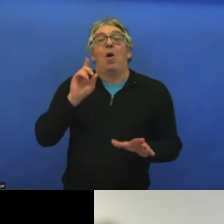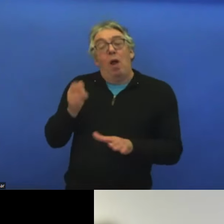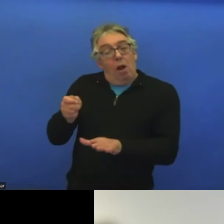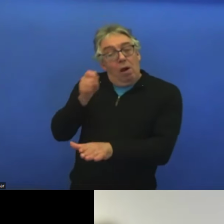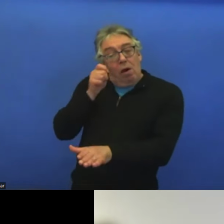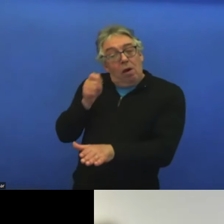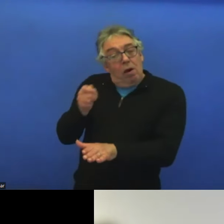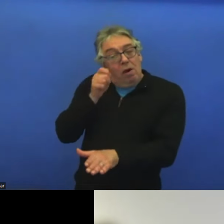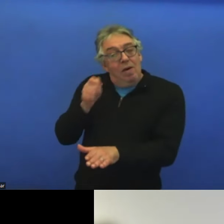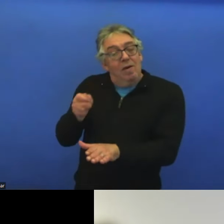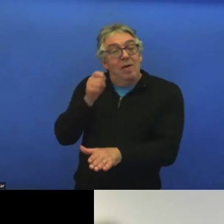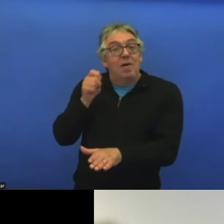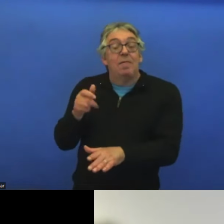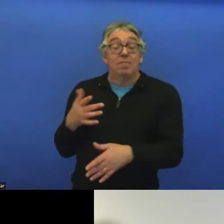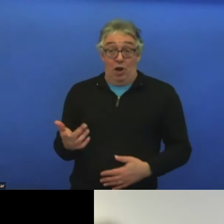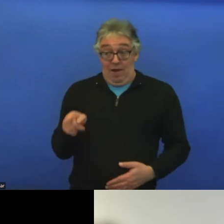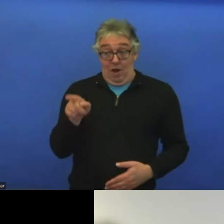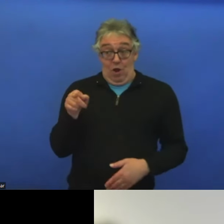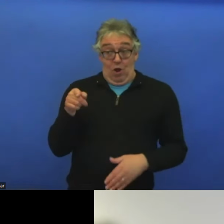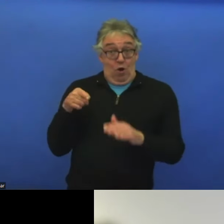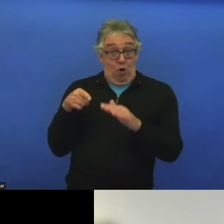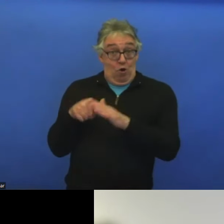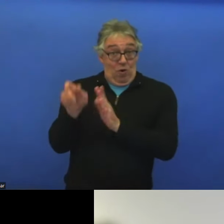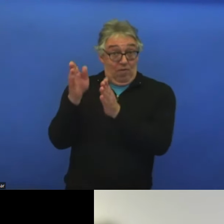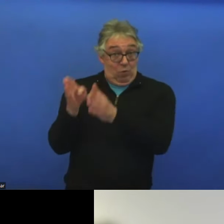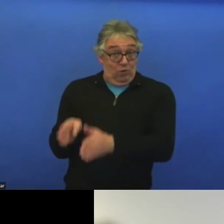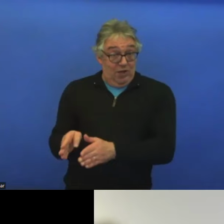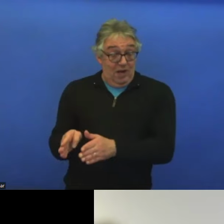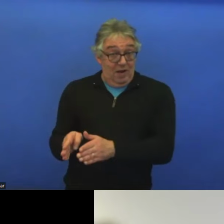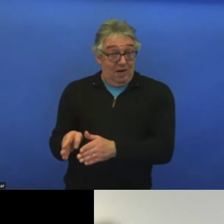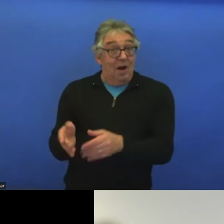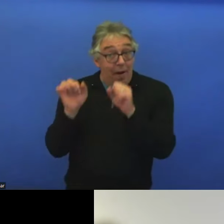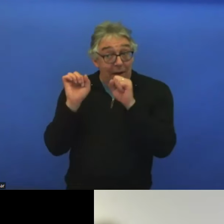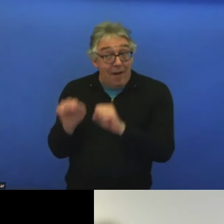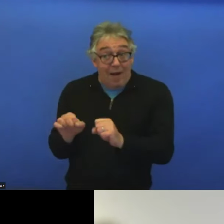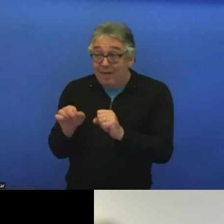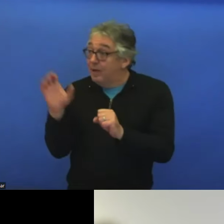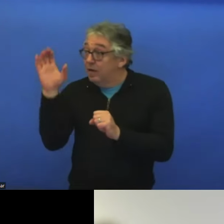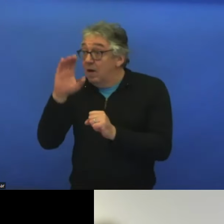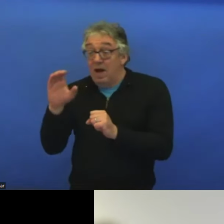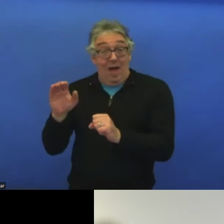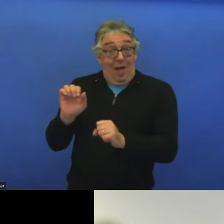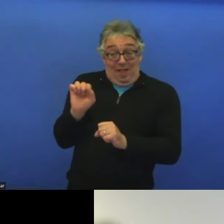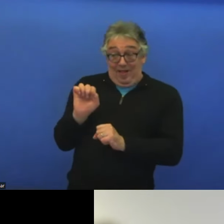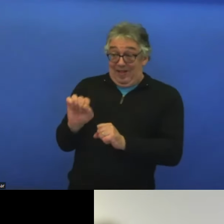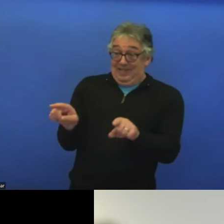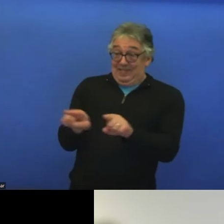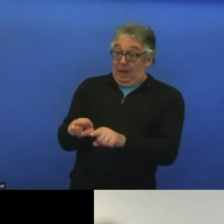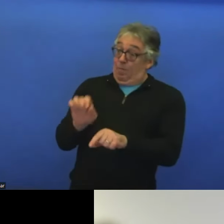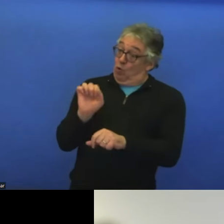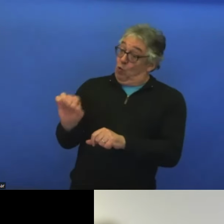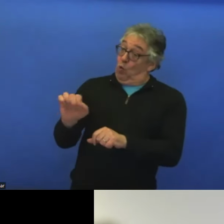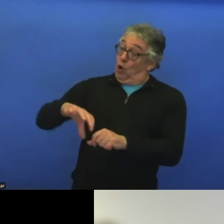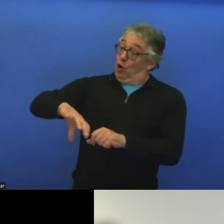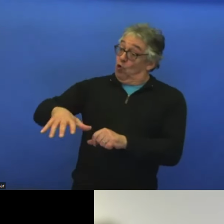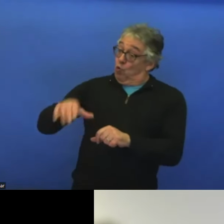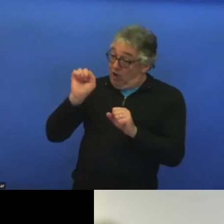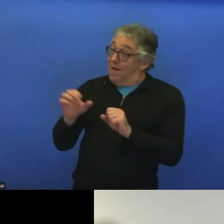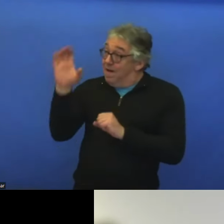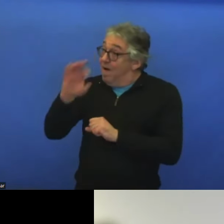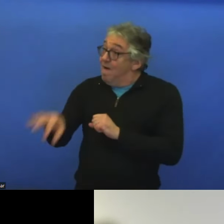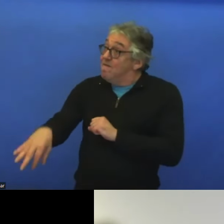person, can the refugee, the asylum seeker, find protection within their country? I was mentioning